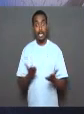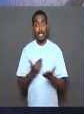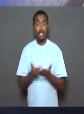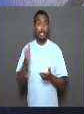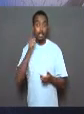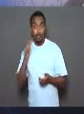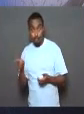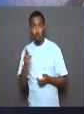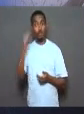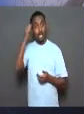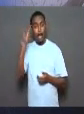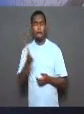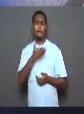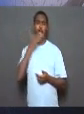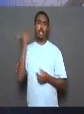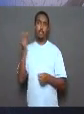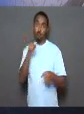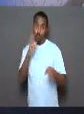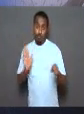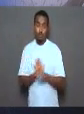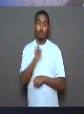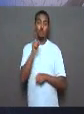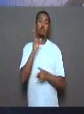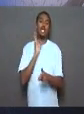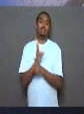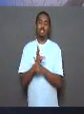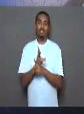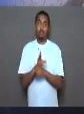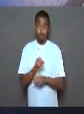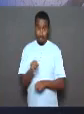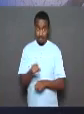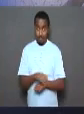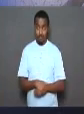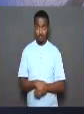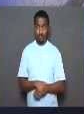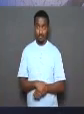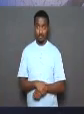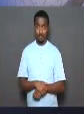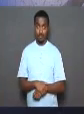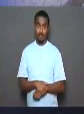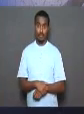will do his or her best to meet your expectations.